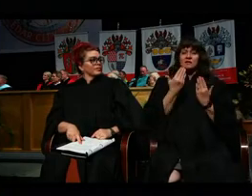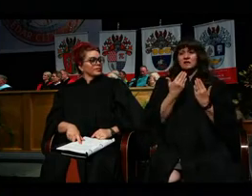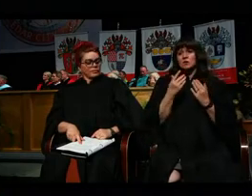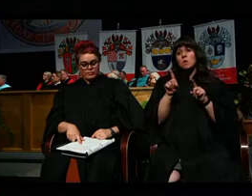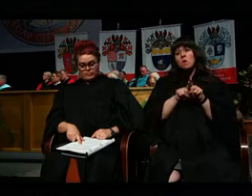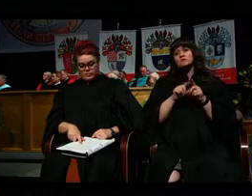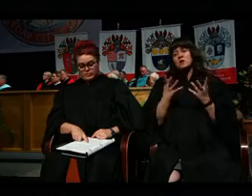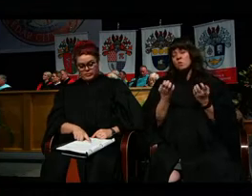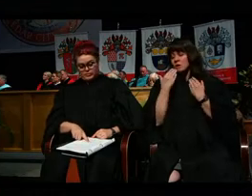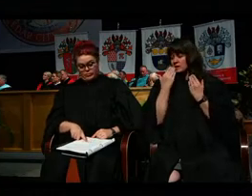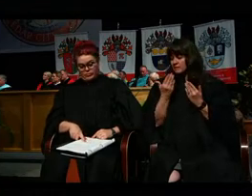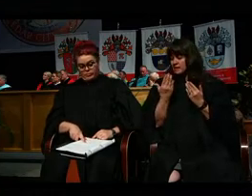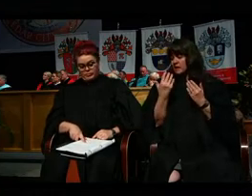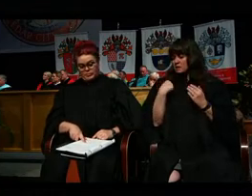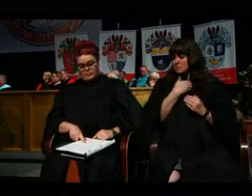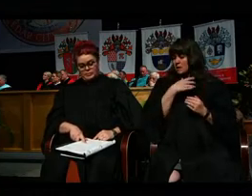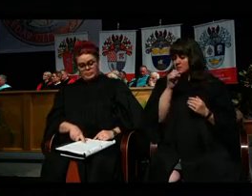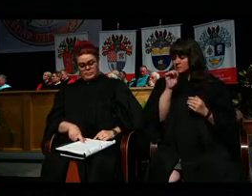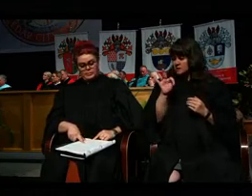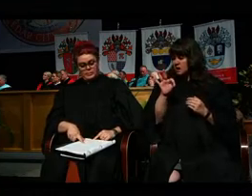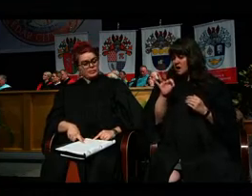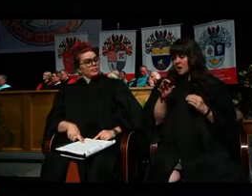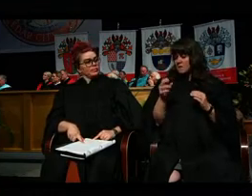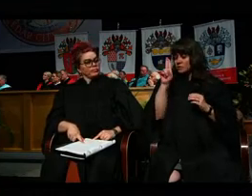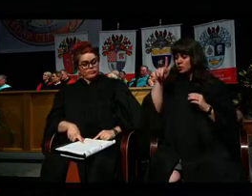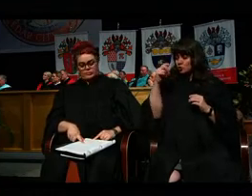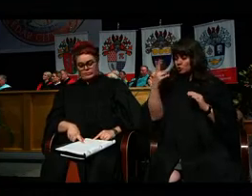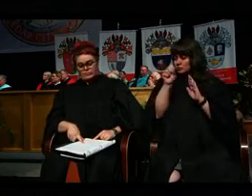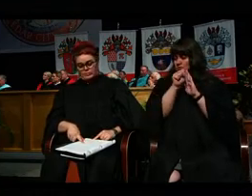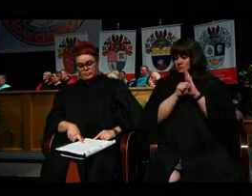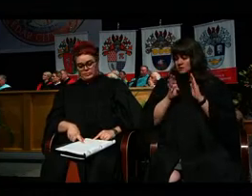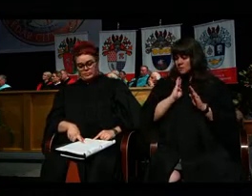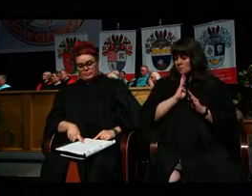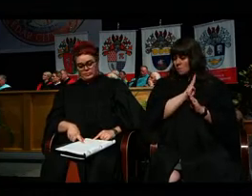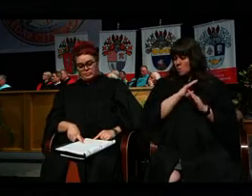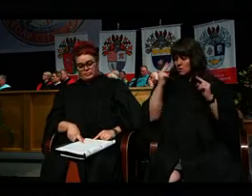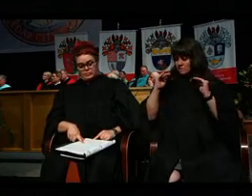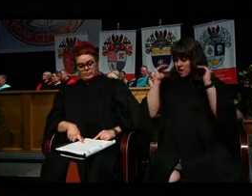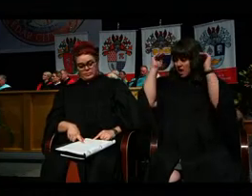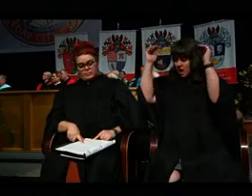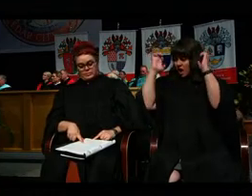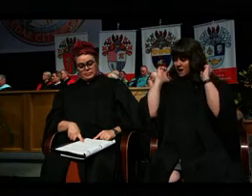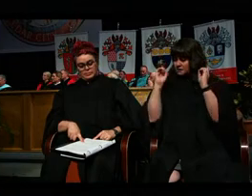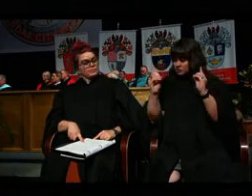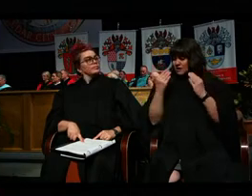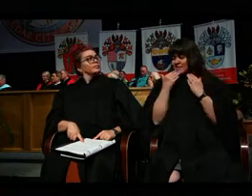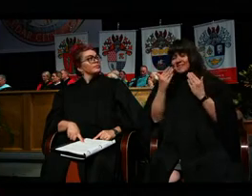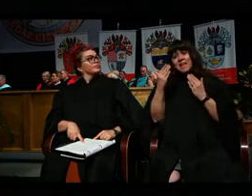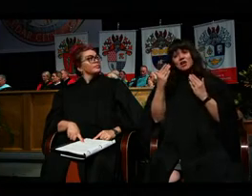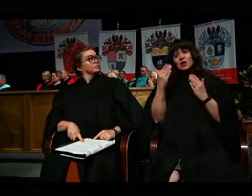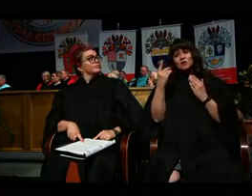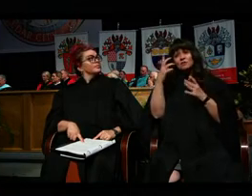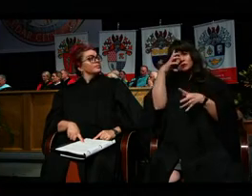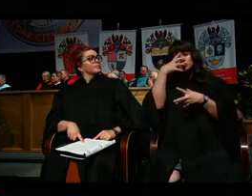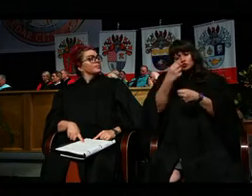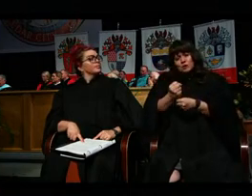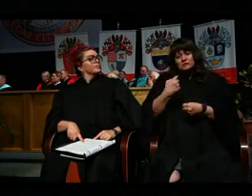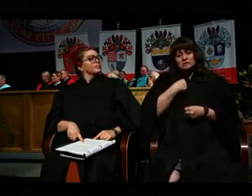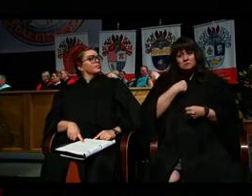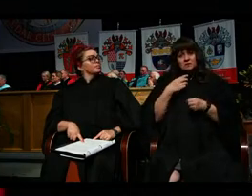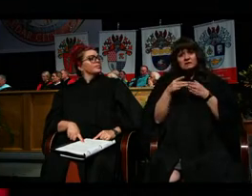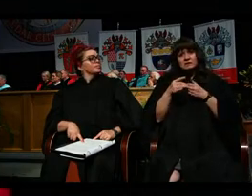also like to thank members of the Utah State Board of Higher Education. Thank you for entrusting me to lead this place we so dearly